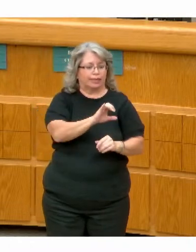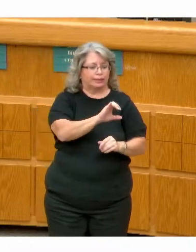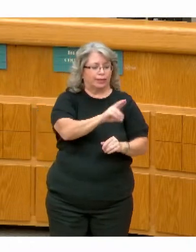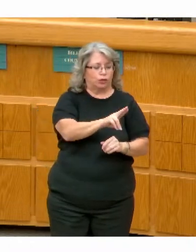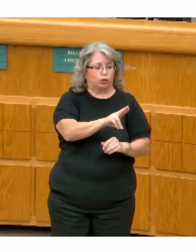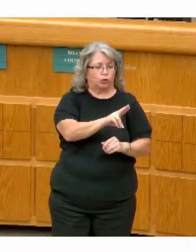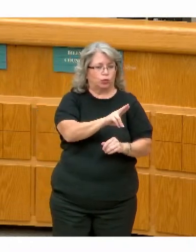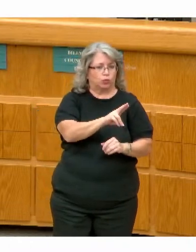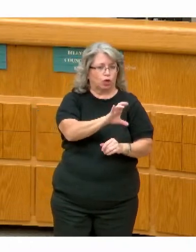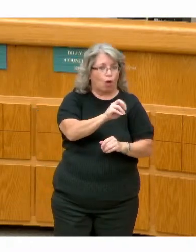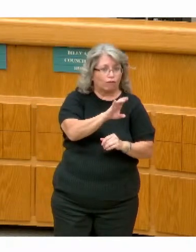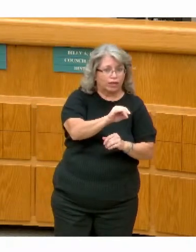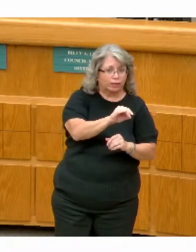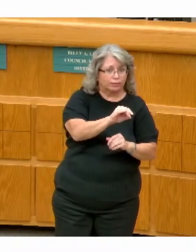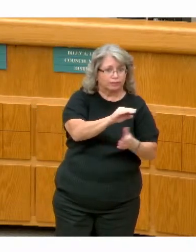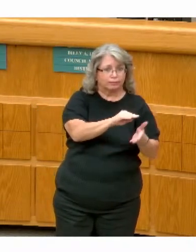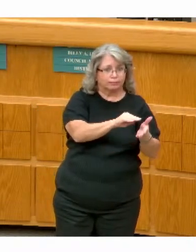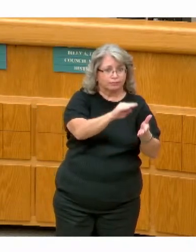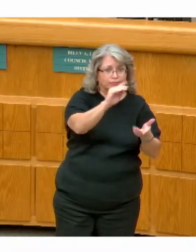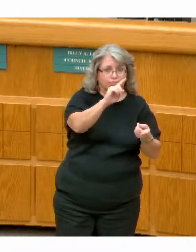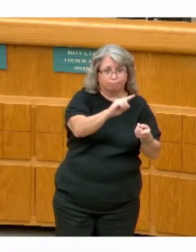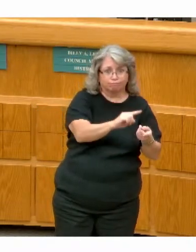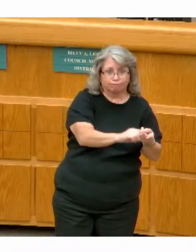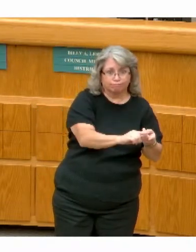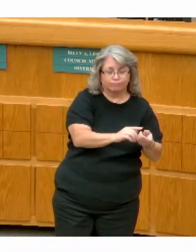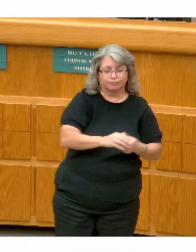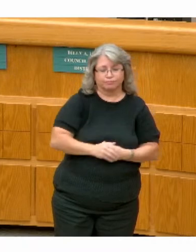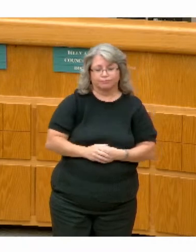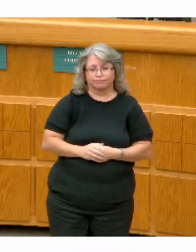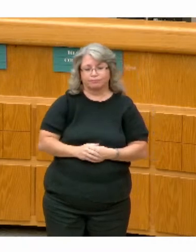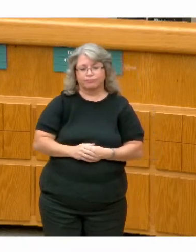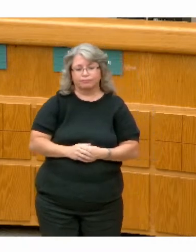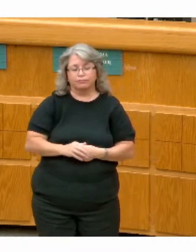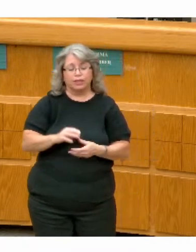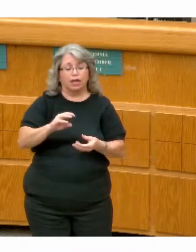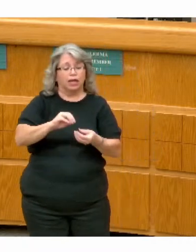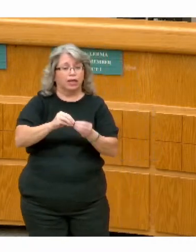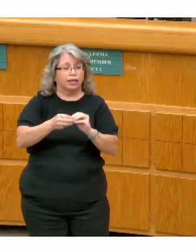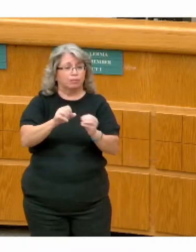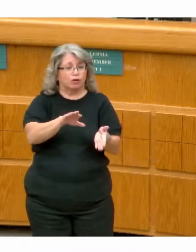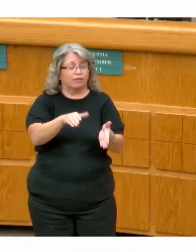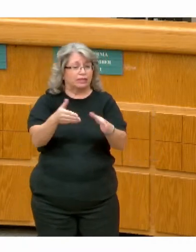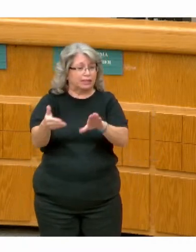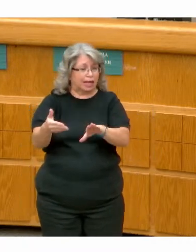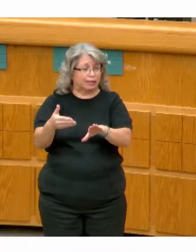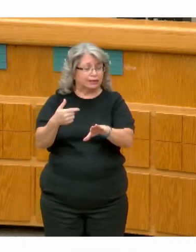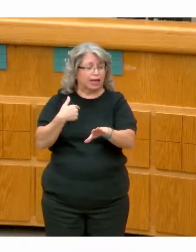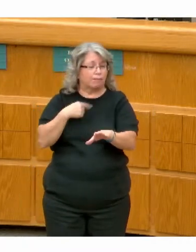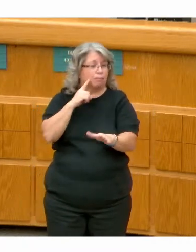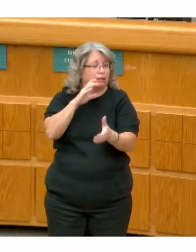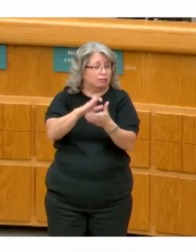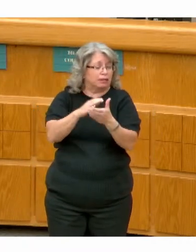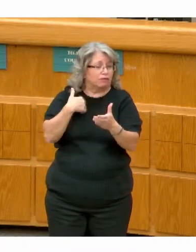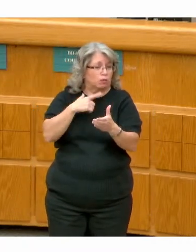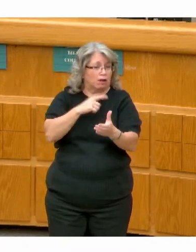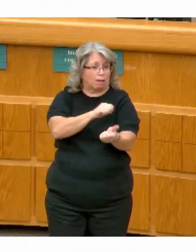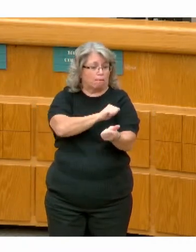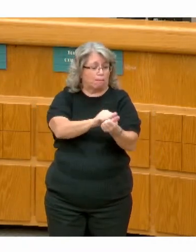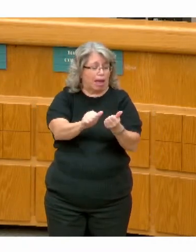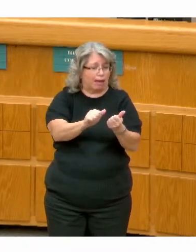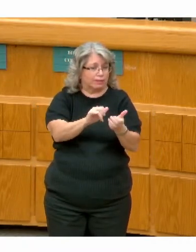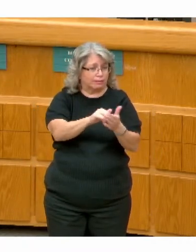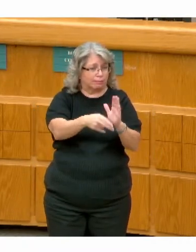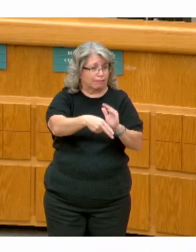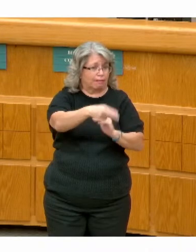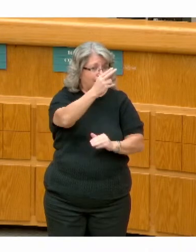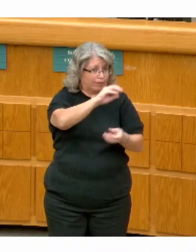Lastly, with the number of fatalities, it looks like we're past the peak in terms of fatalities, and the model projection is that the number of fatalities should decline